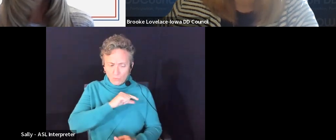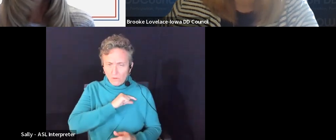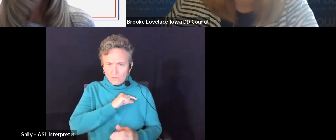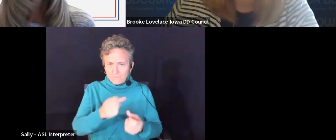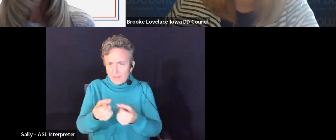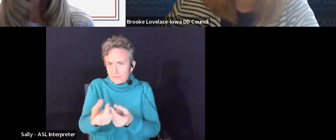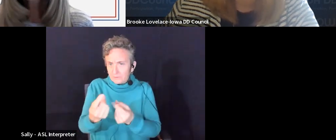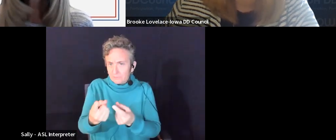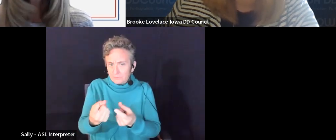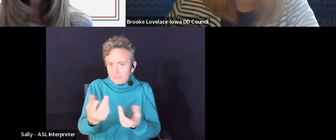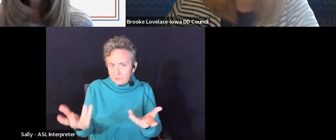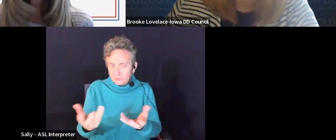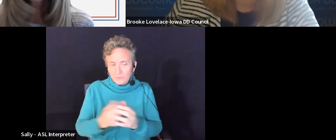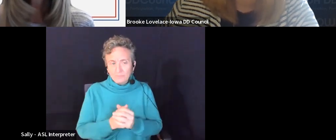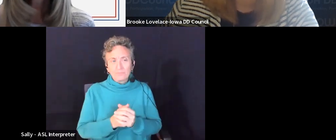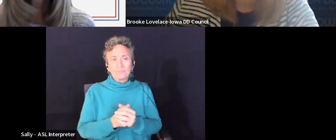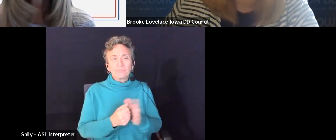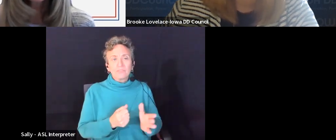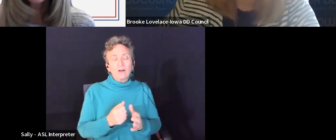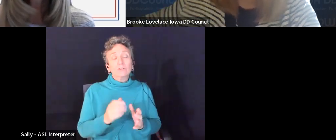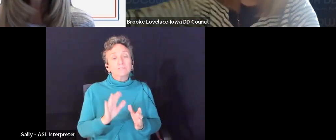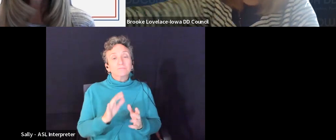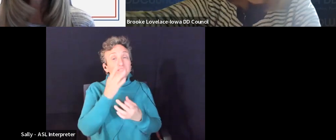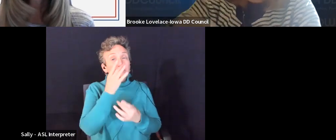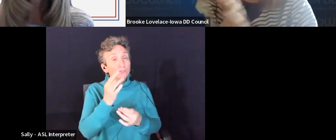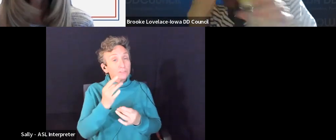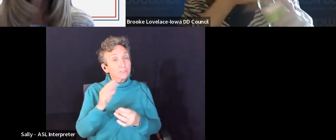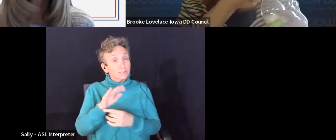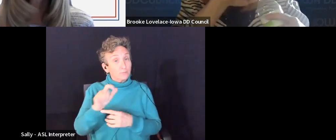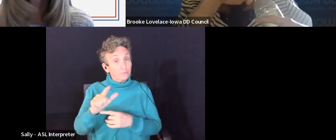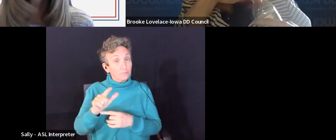qualifies? The interesting thing about when this bill was passed